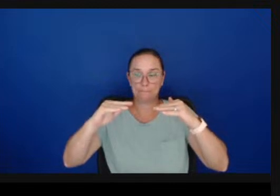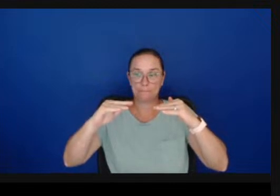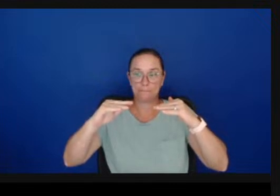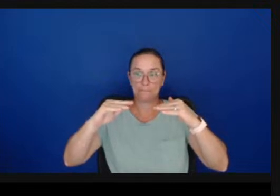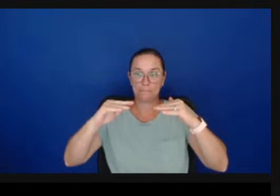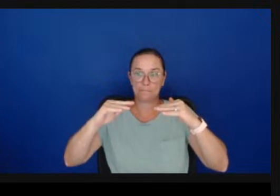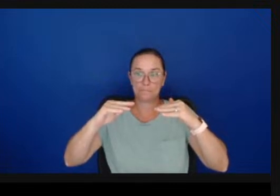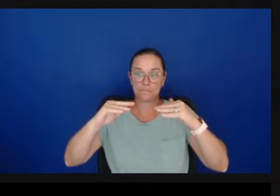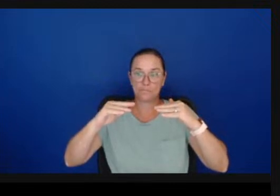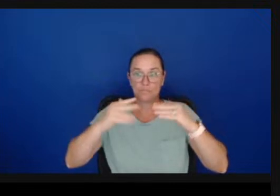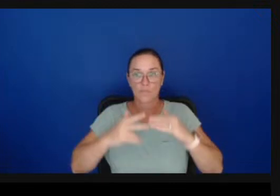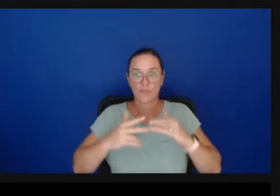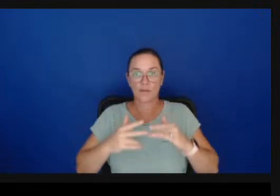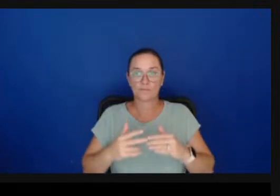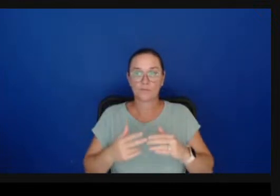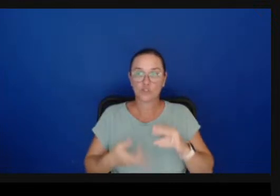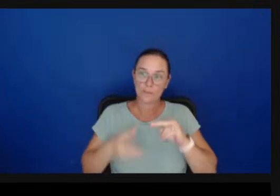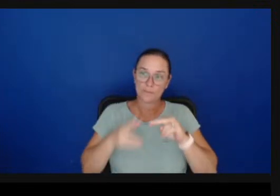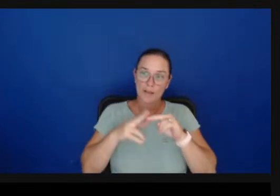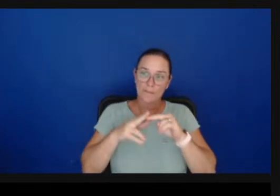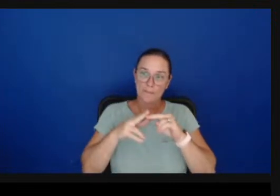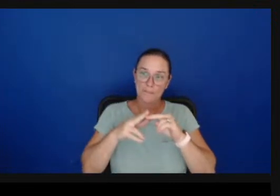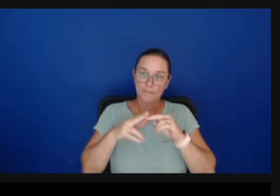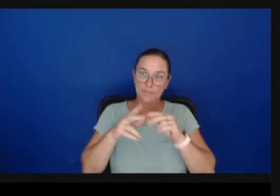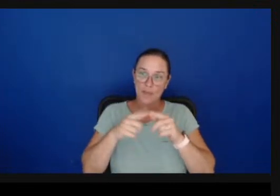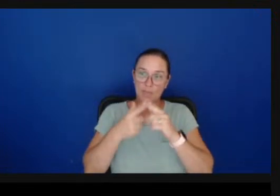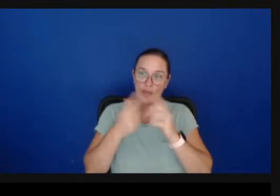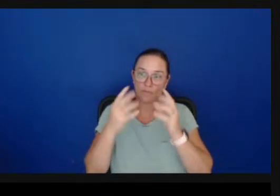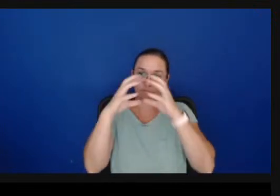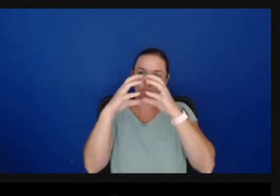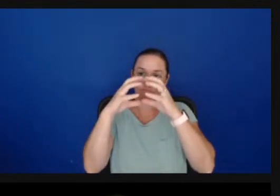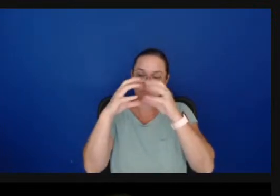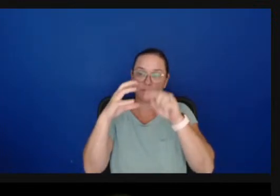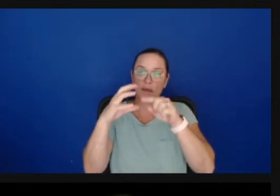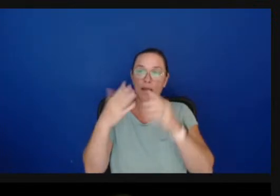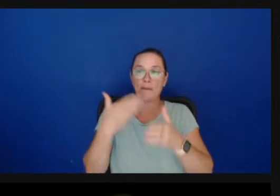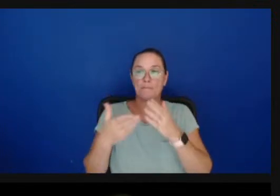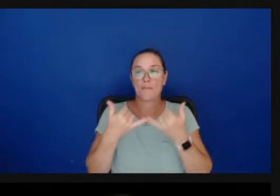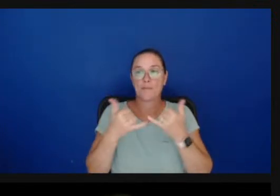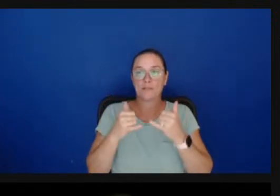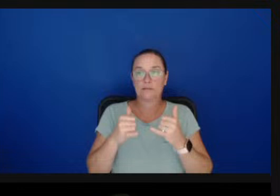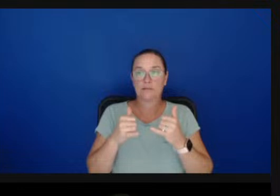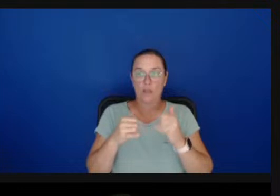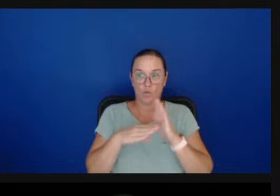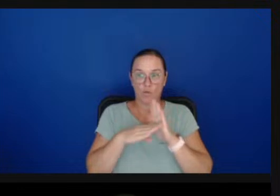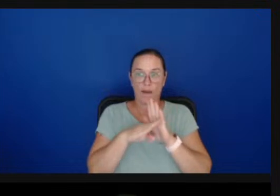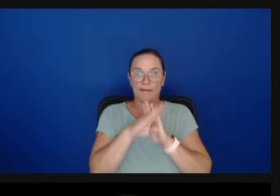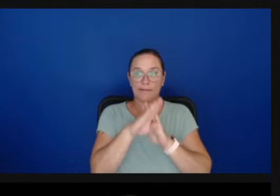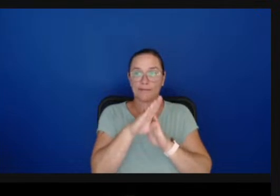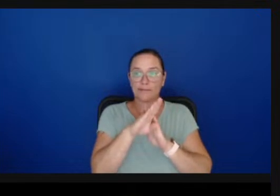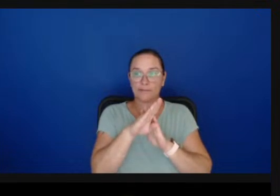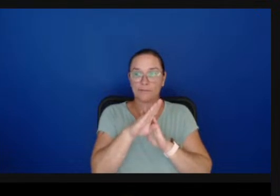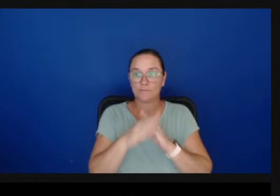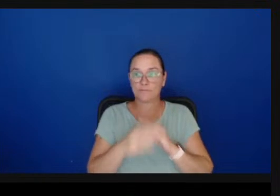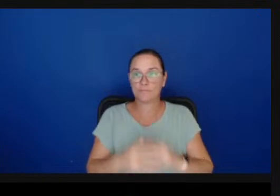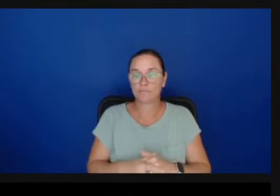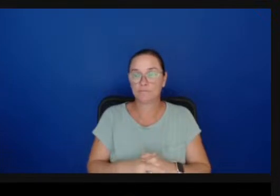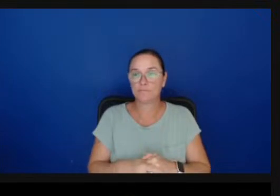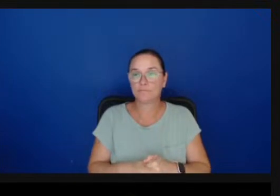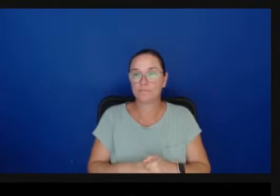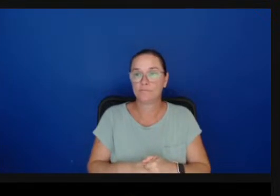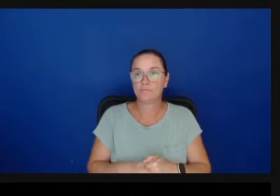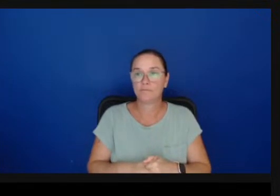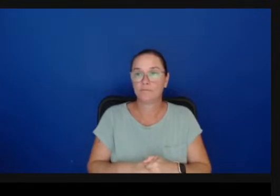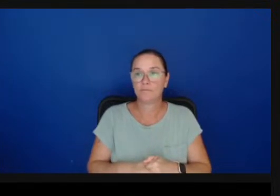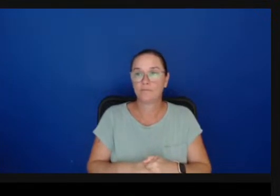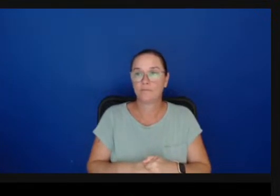Jumped up, there's a little gap, more clustered, but looks like it maybe is still rising on the preliminary data